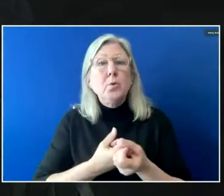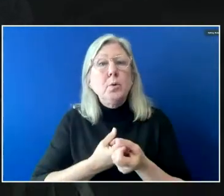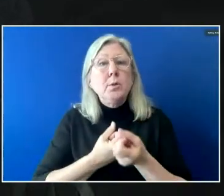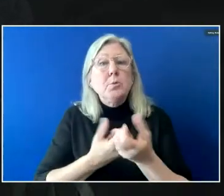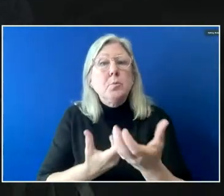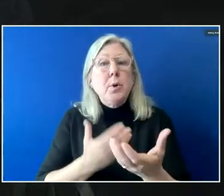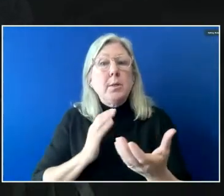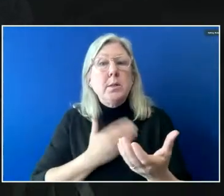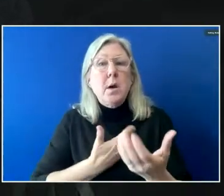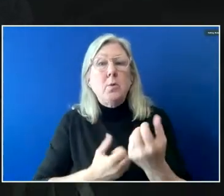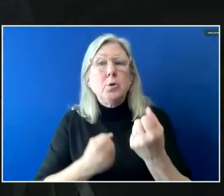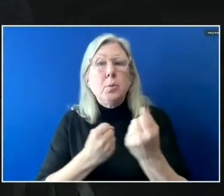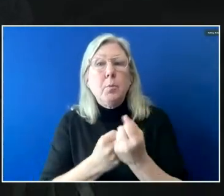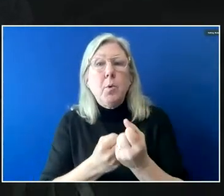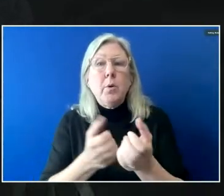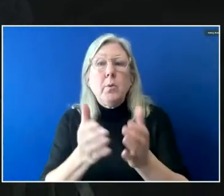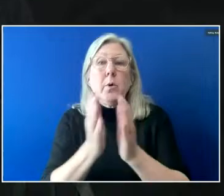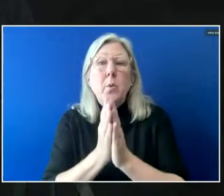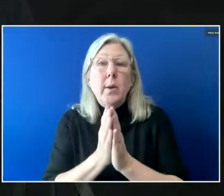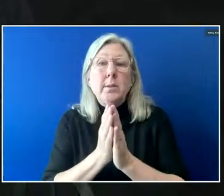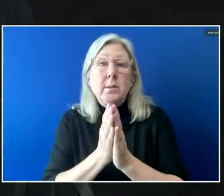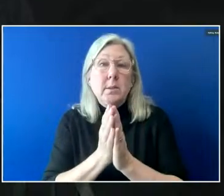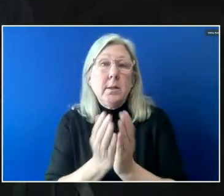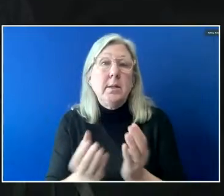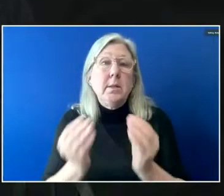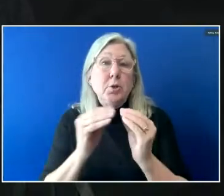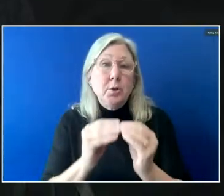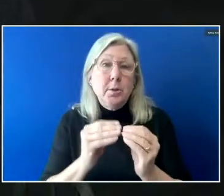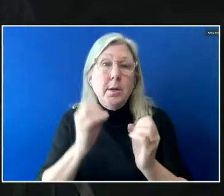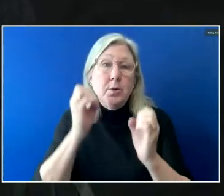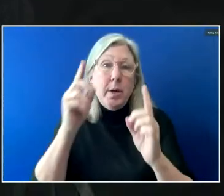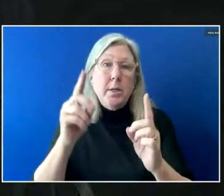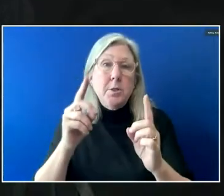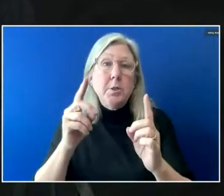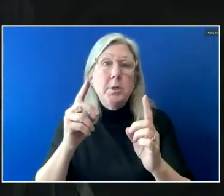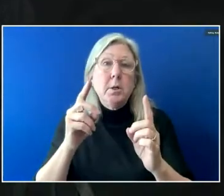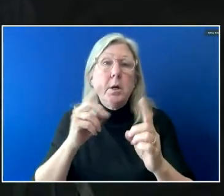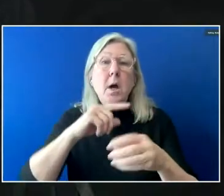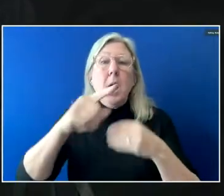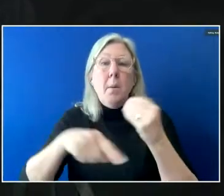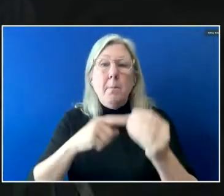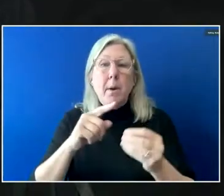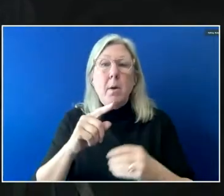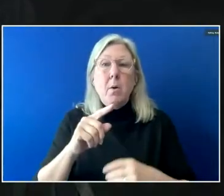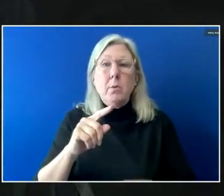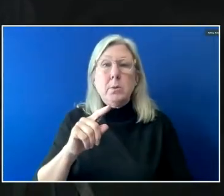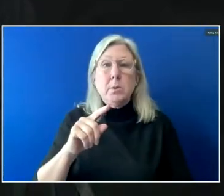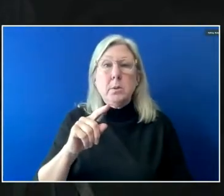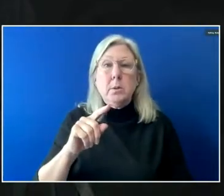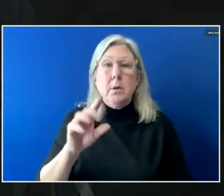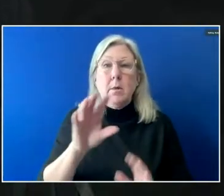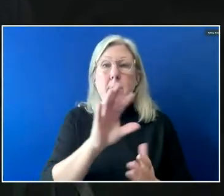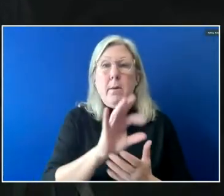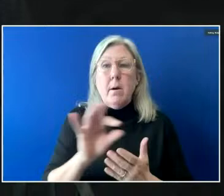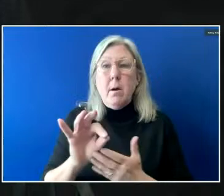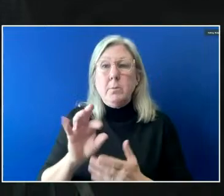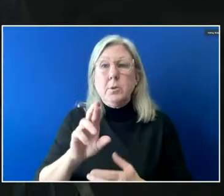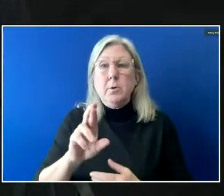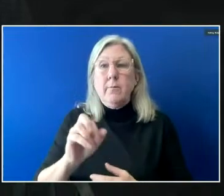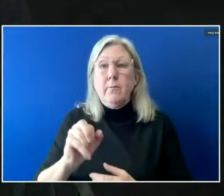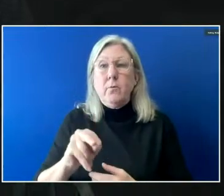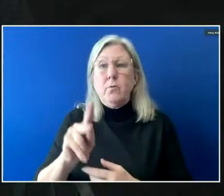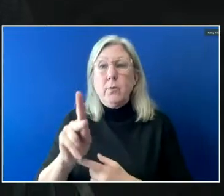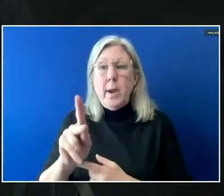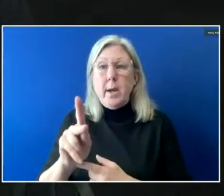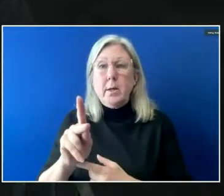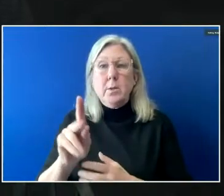and request additional education for adding about the rank about the option of rank Choice voting so you want to strike the